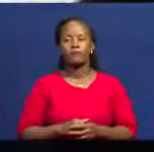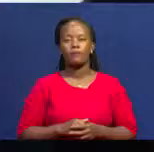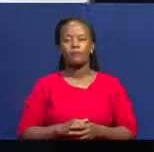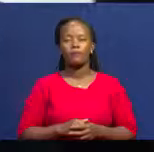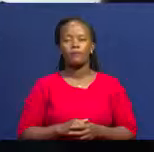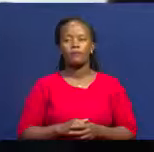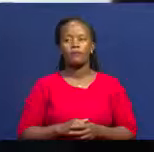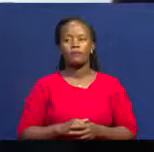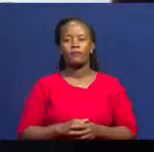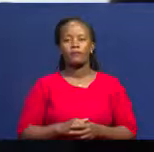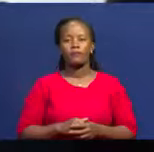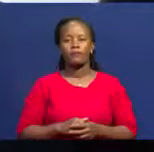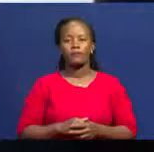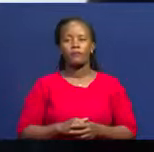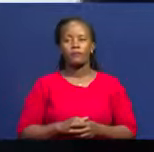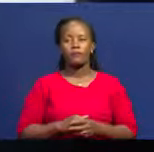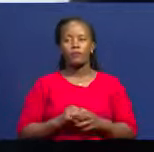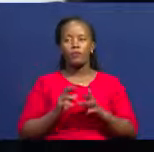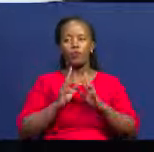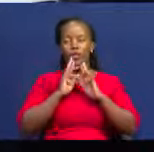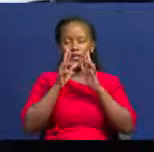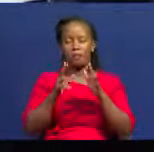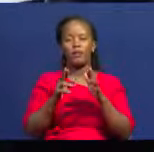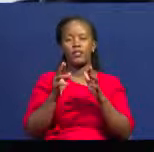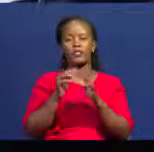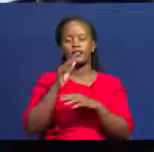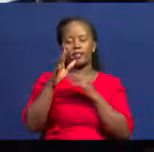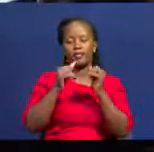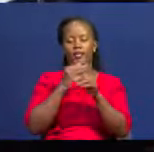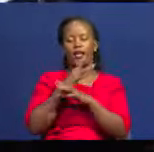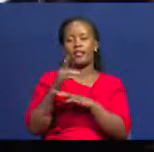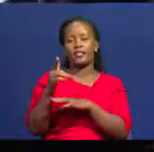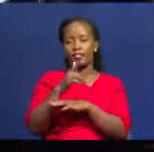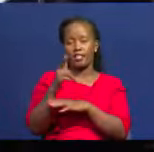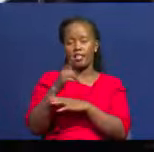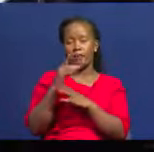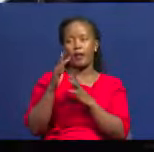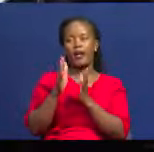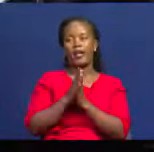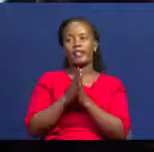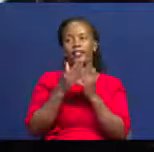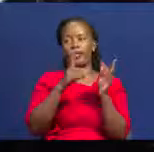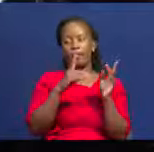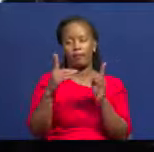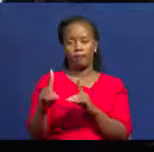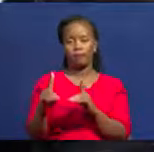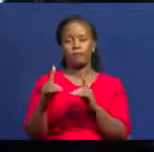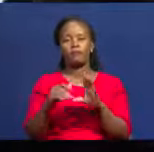Jacqueline Masharia for Cinemas and Theatre.